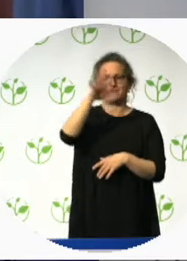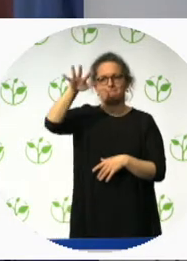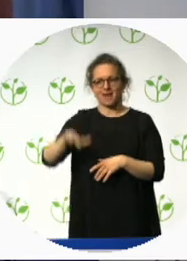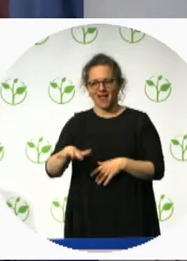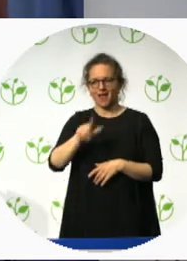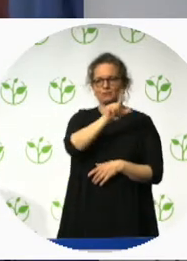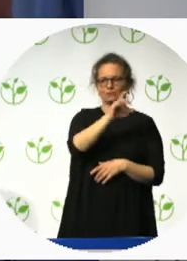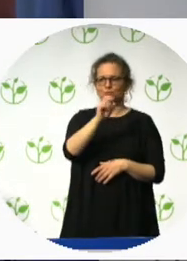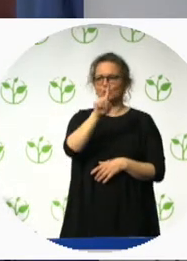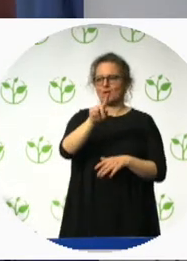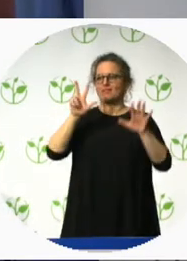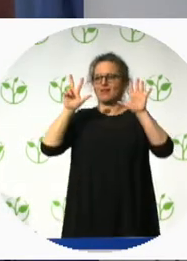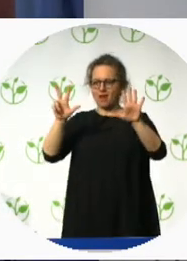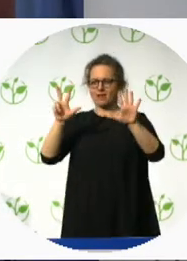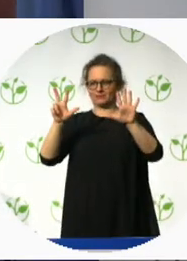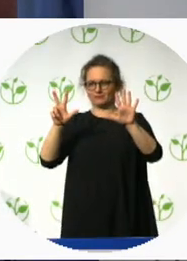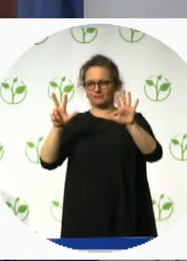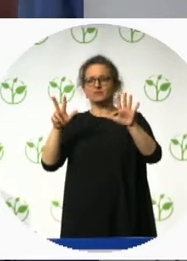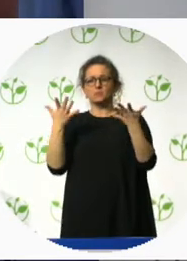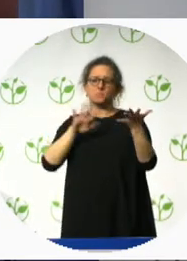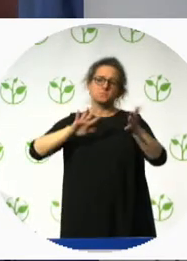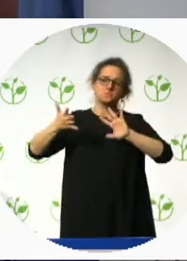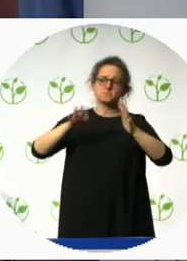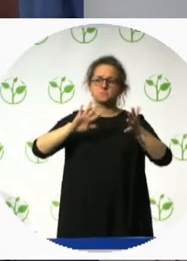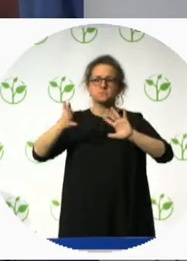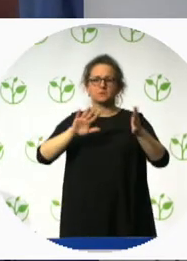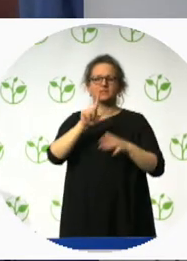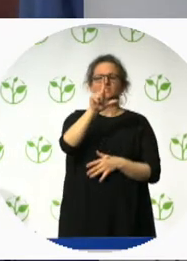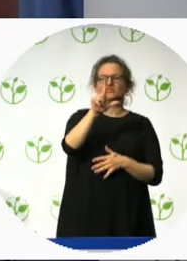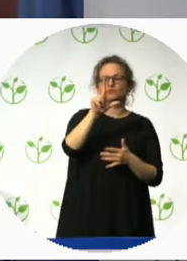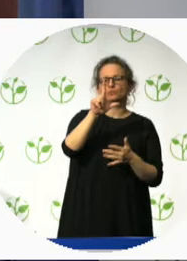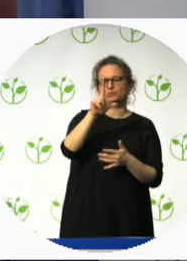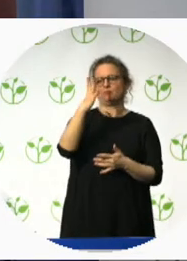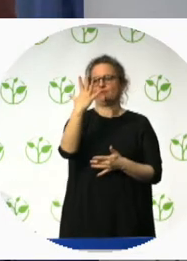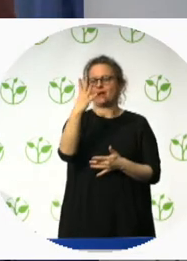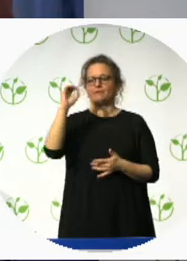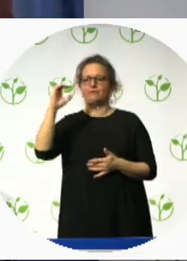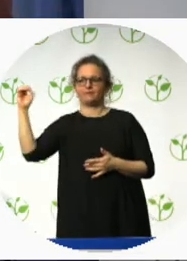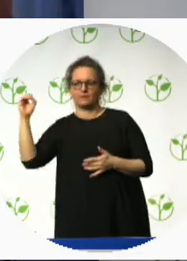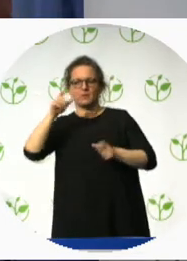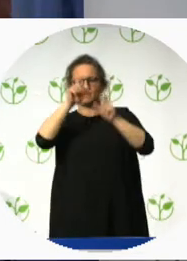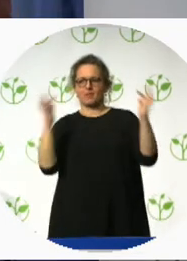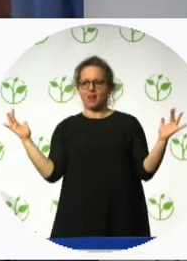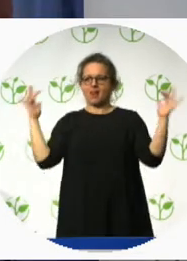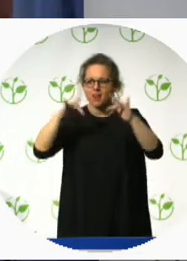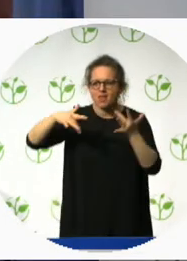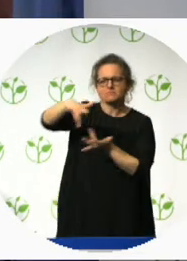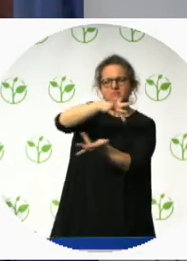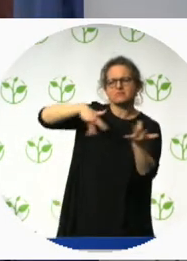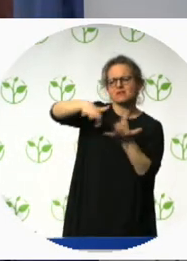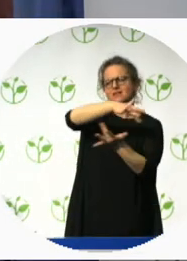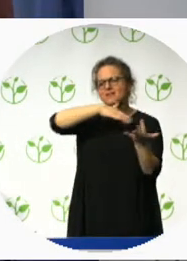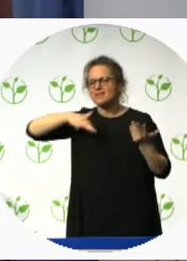say a hearty welcome so that you can come to join us. We can have a ball